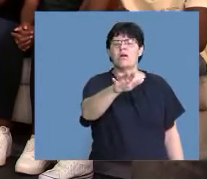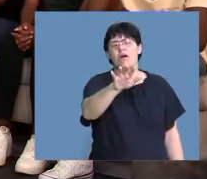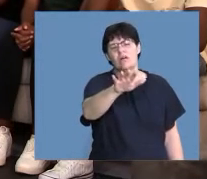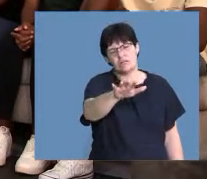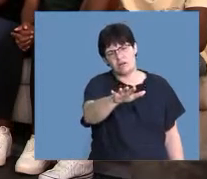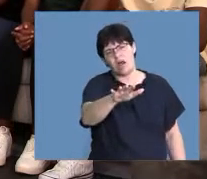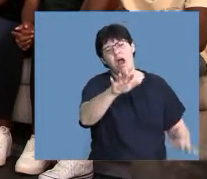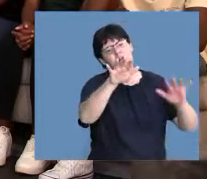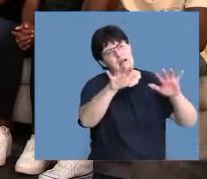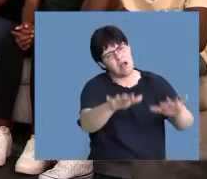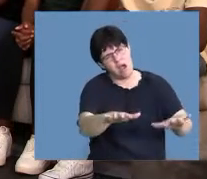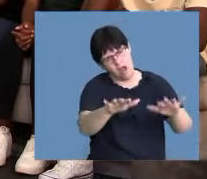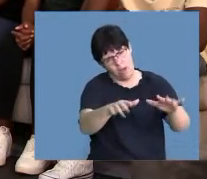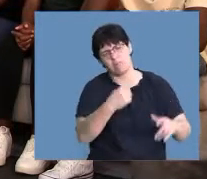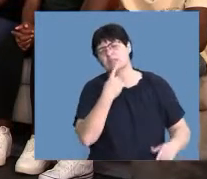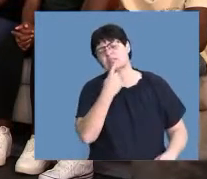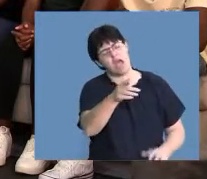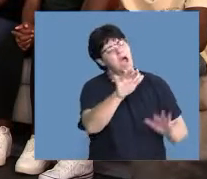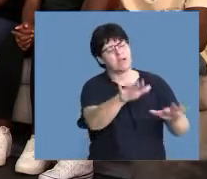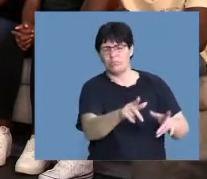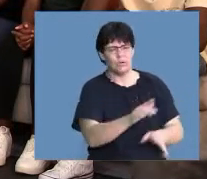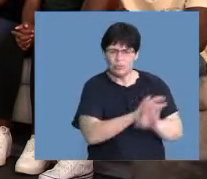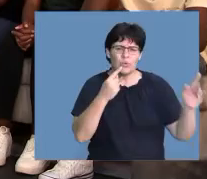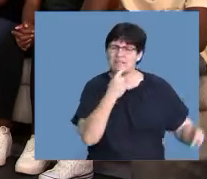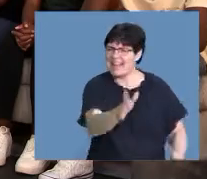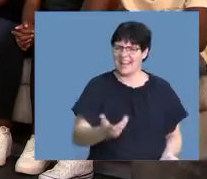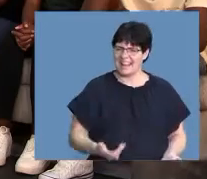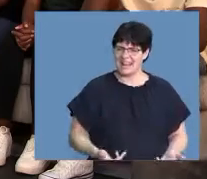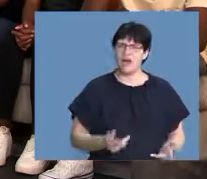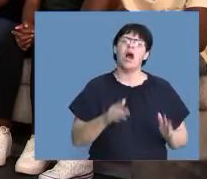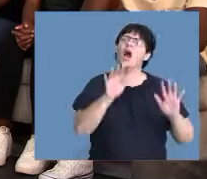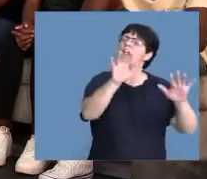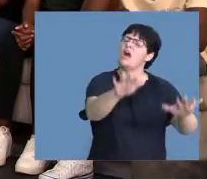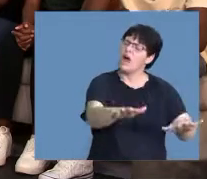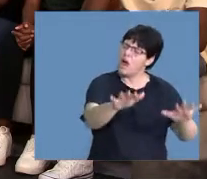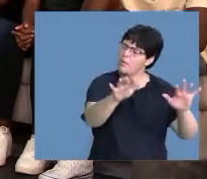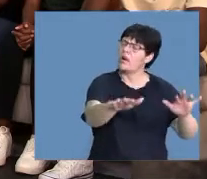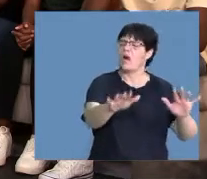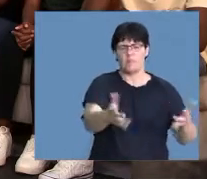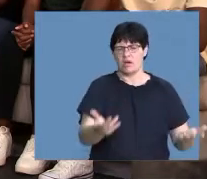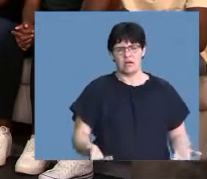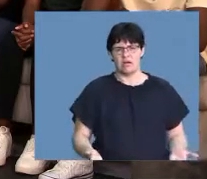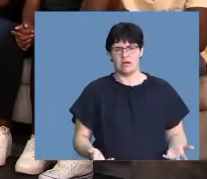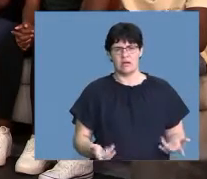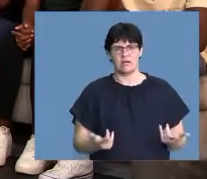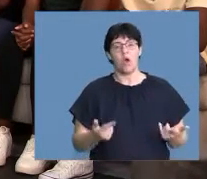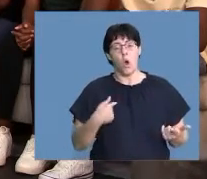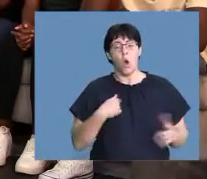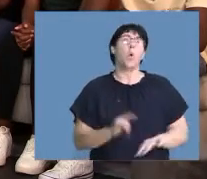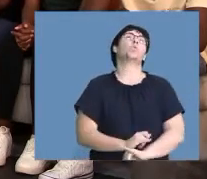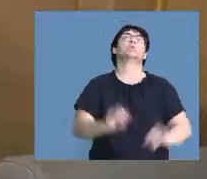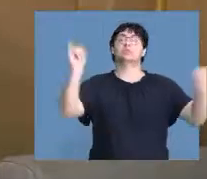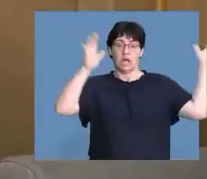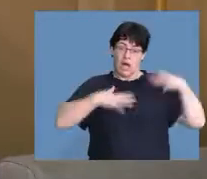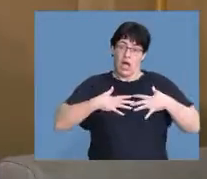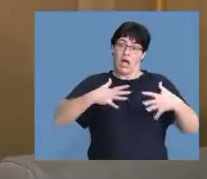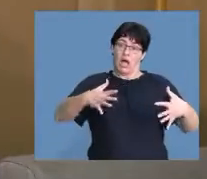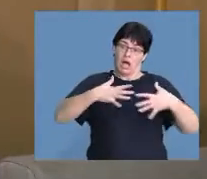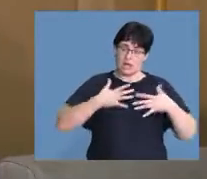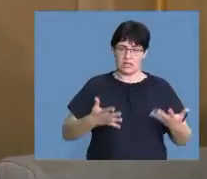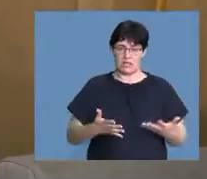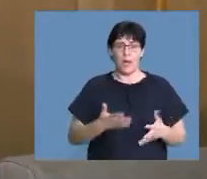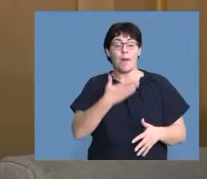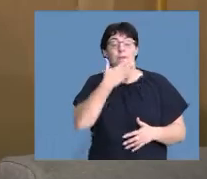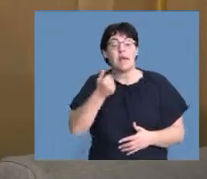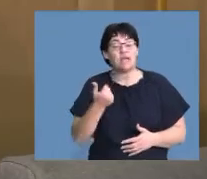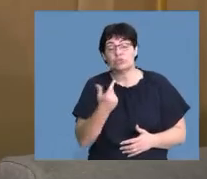Renilwe, just calm down. Just calm down. Just calm down and, that doesn't help. Actually, the best